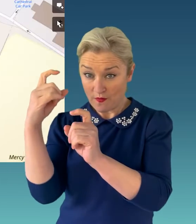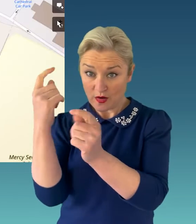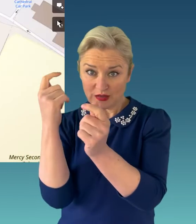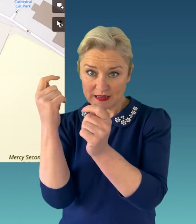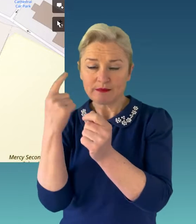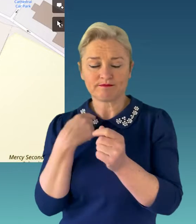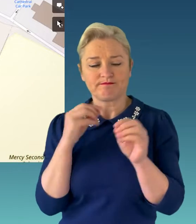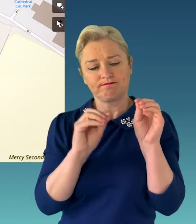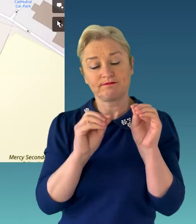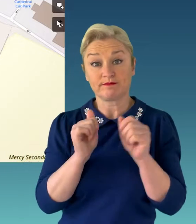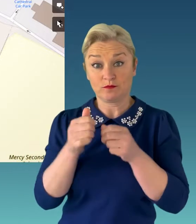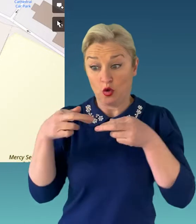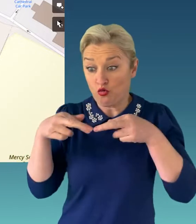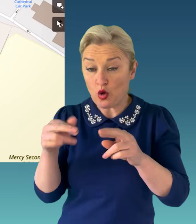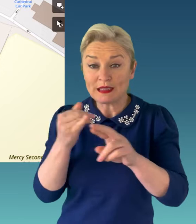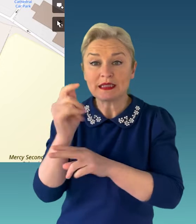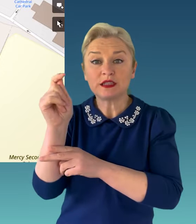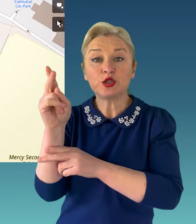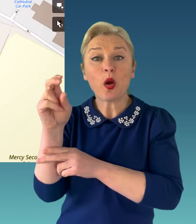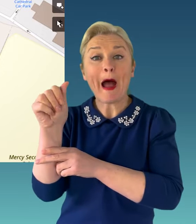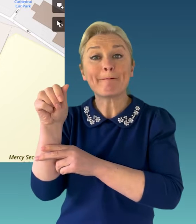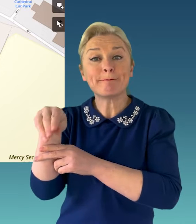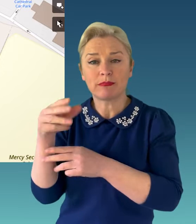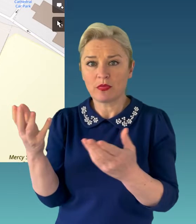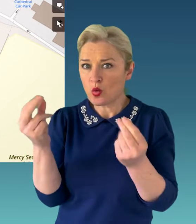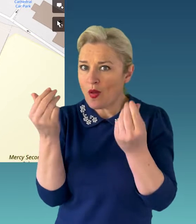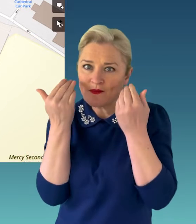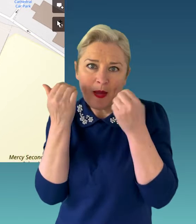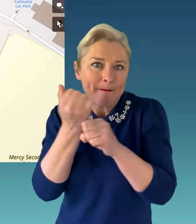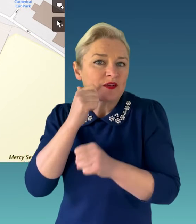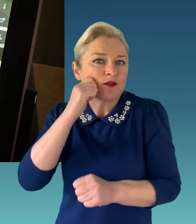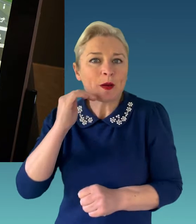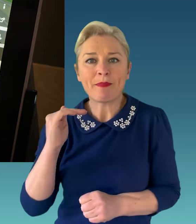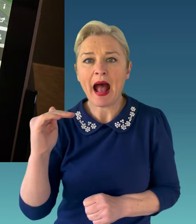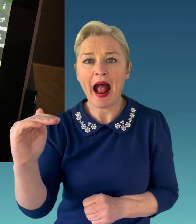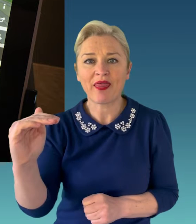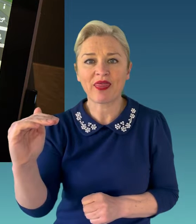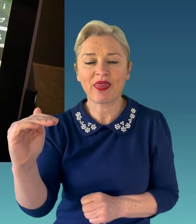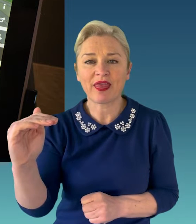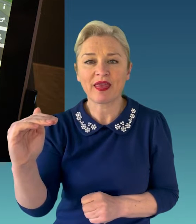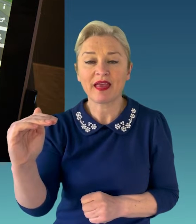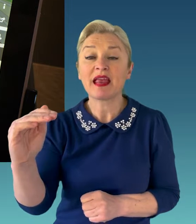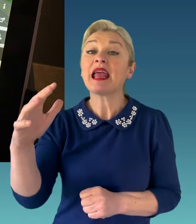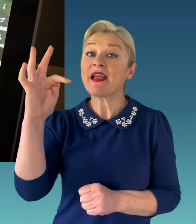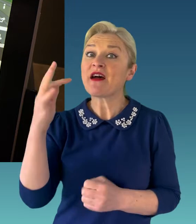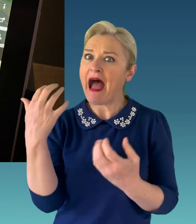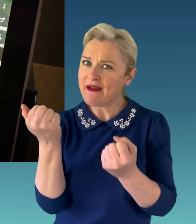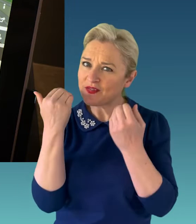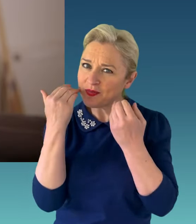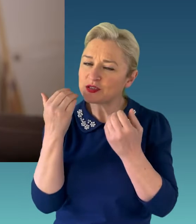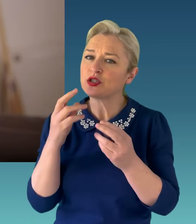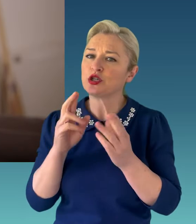This is a road in Tuam, and there's no information here on footpaths. If there was, we'd see red dashes on either side of the